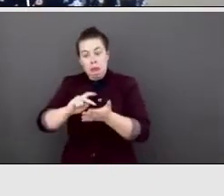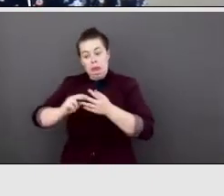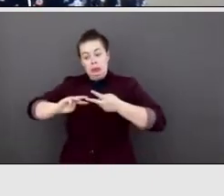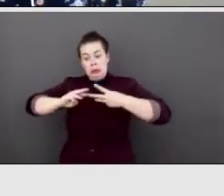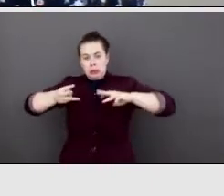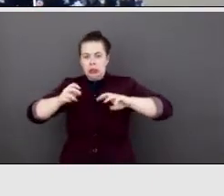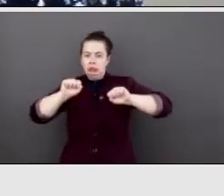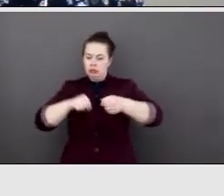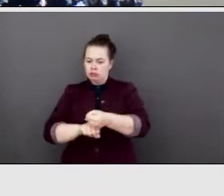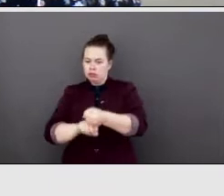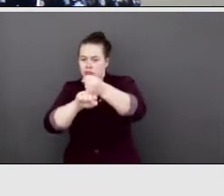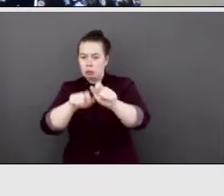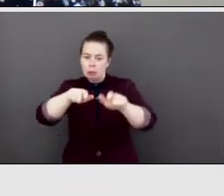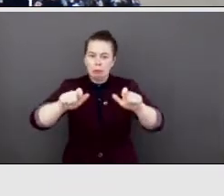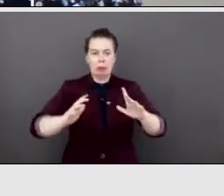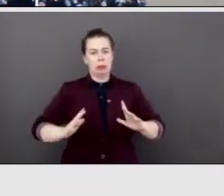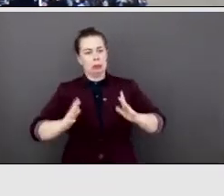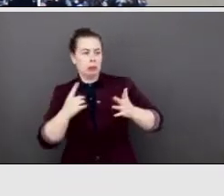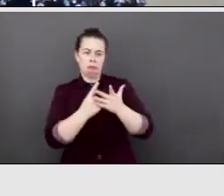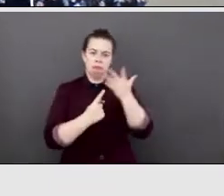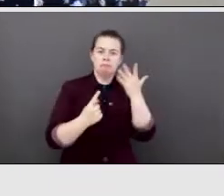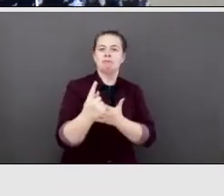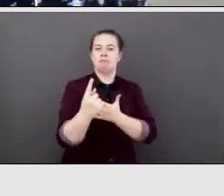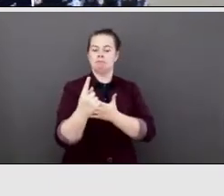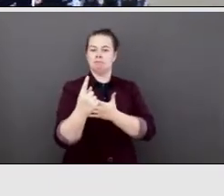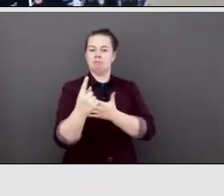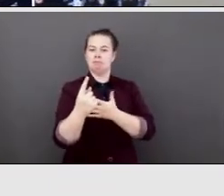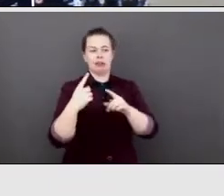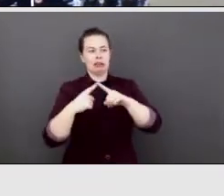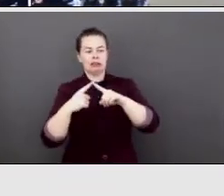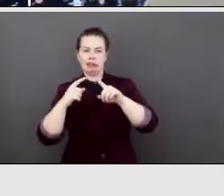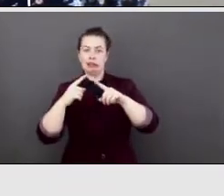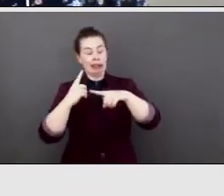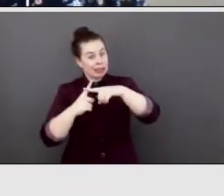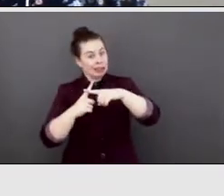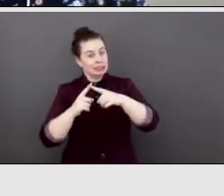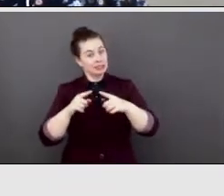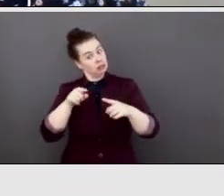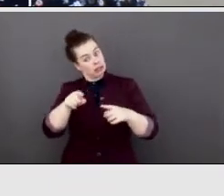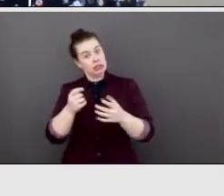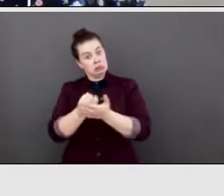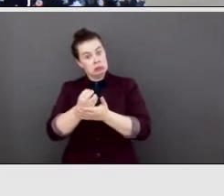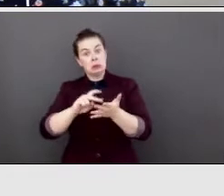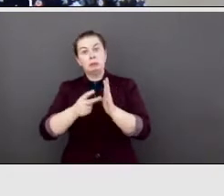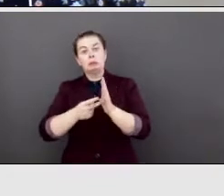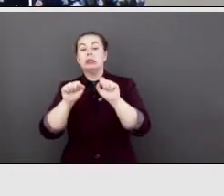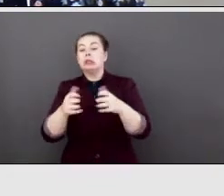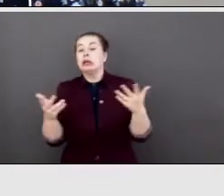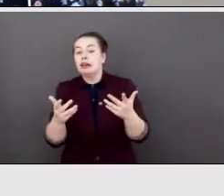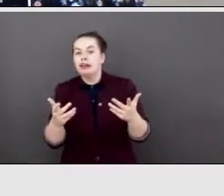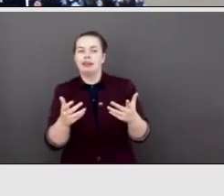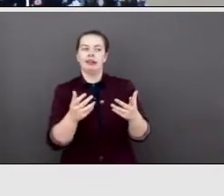older people to live actively and independently. And the integration of health systems is also very